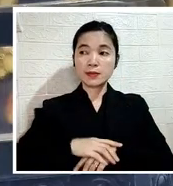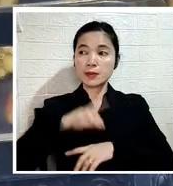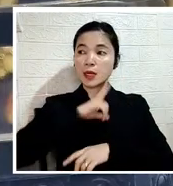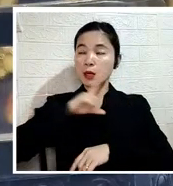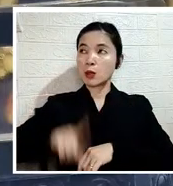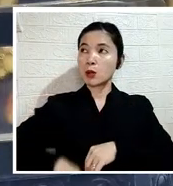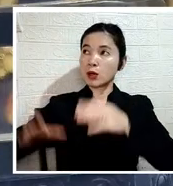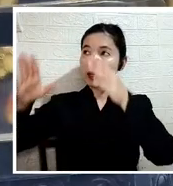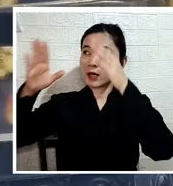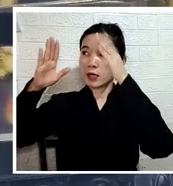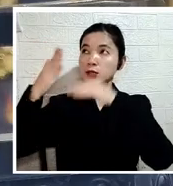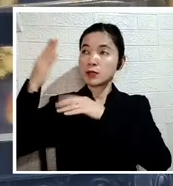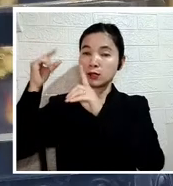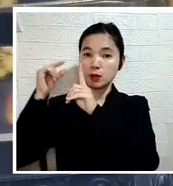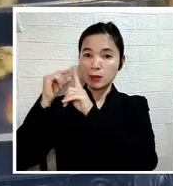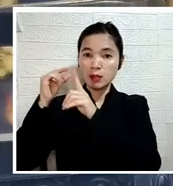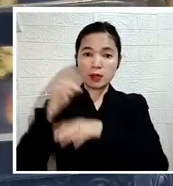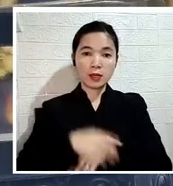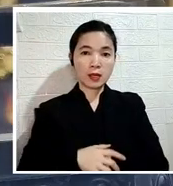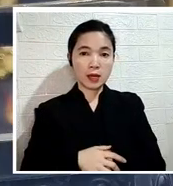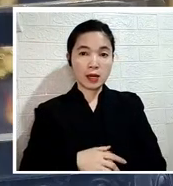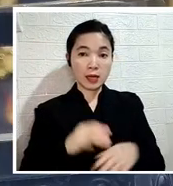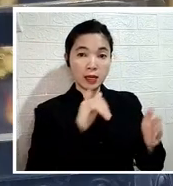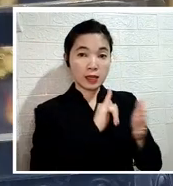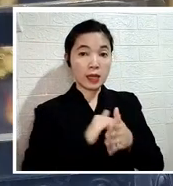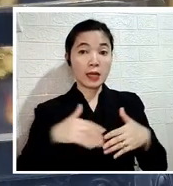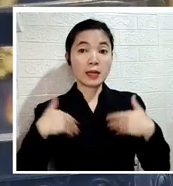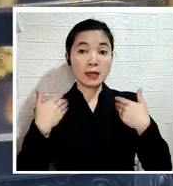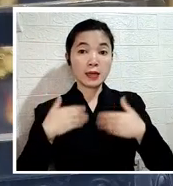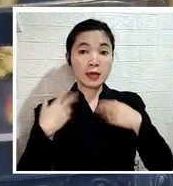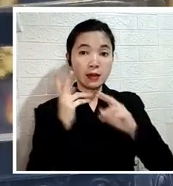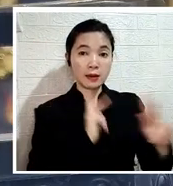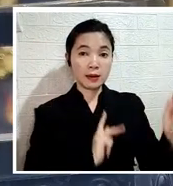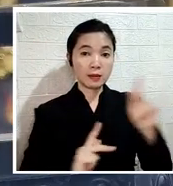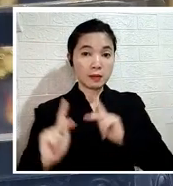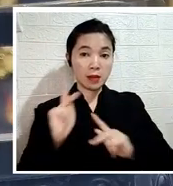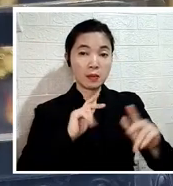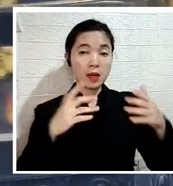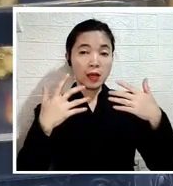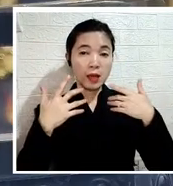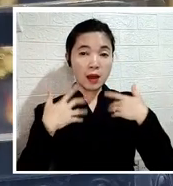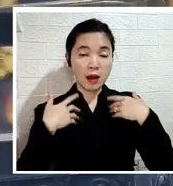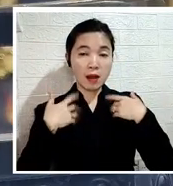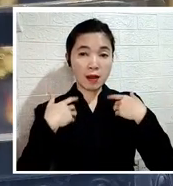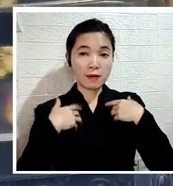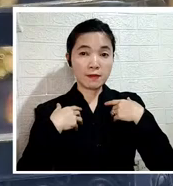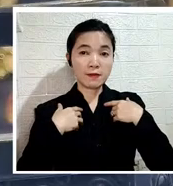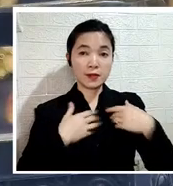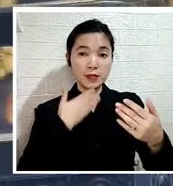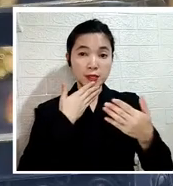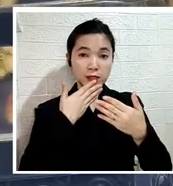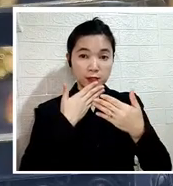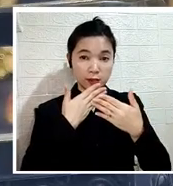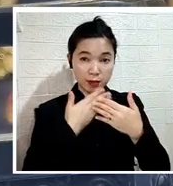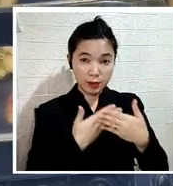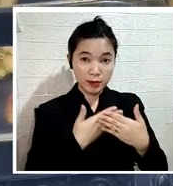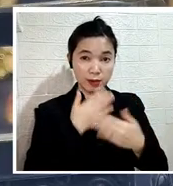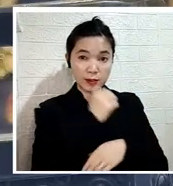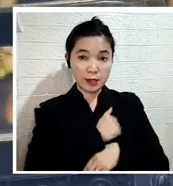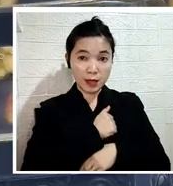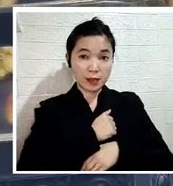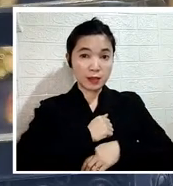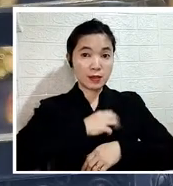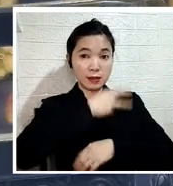your word. That young people may have the generosity of Mary in responding to